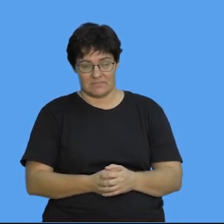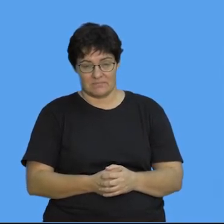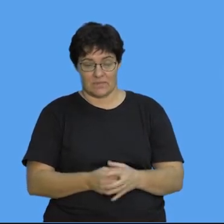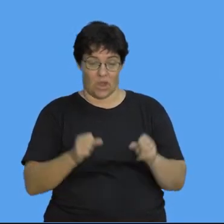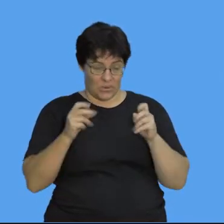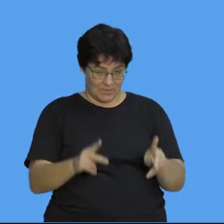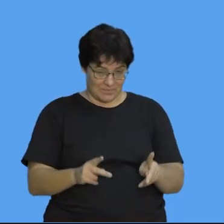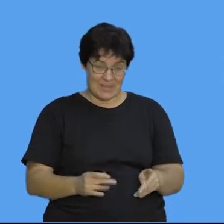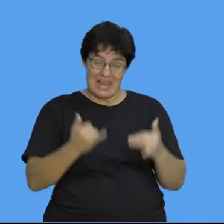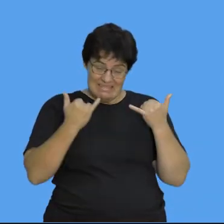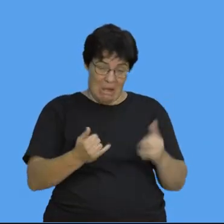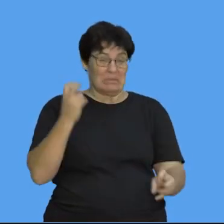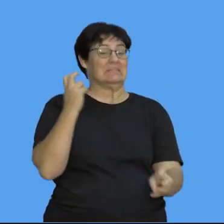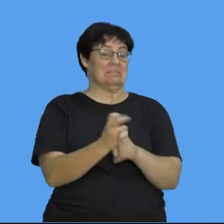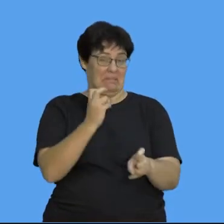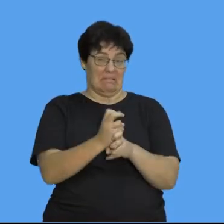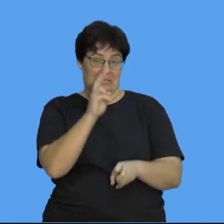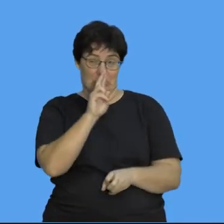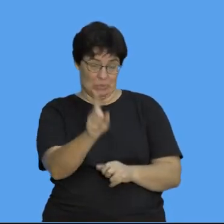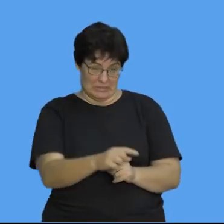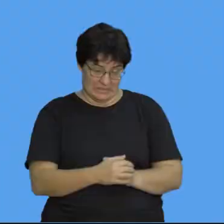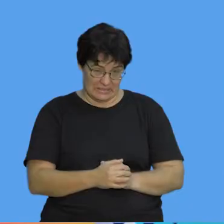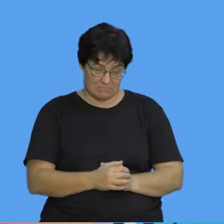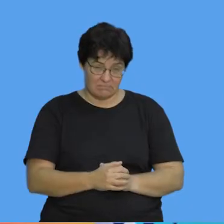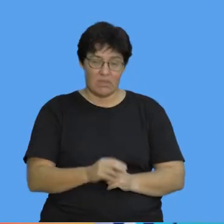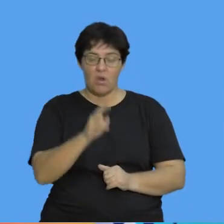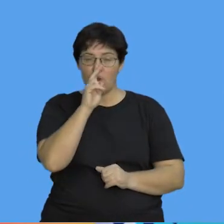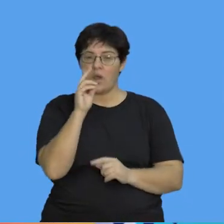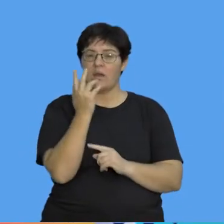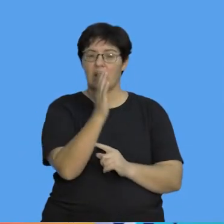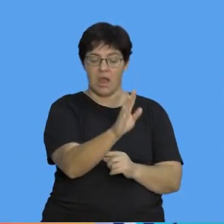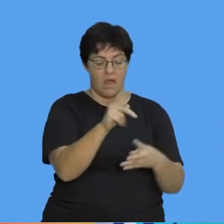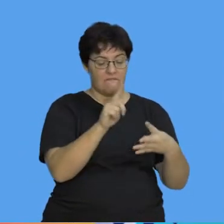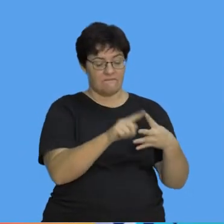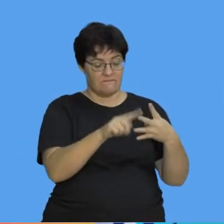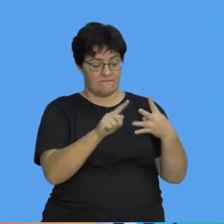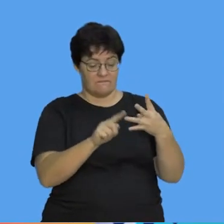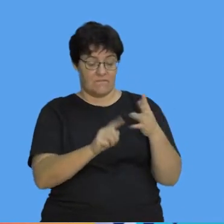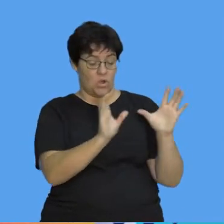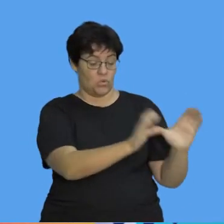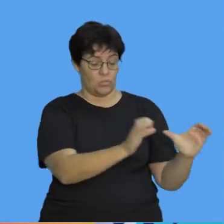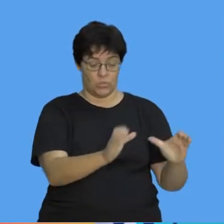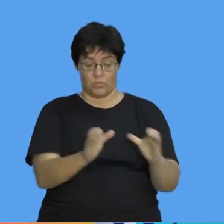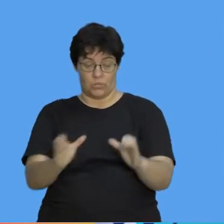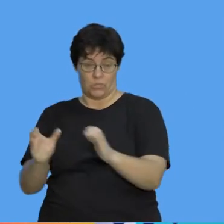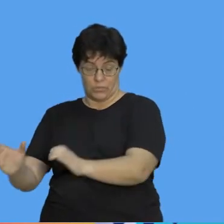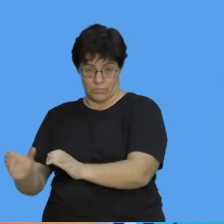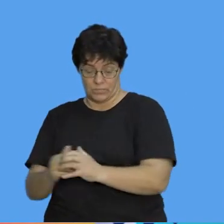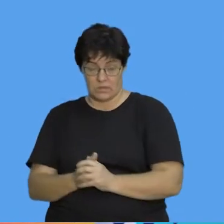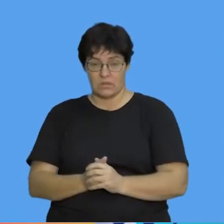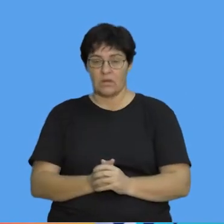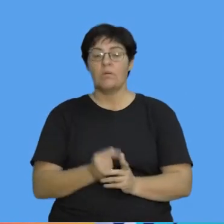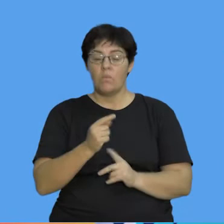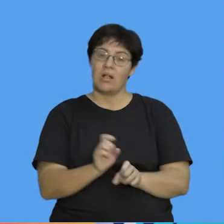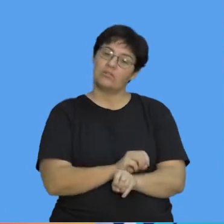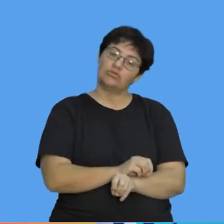Okay, now it's a bit of a difficult term that we're going to look at. When we look at the plants in the 4 different groups, I'm going to just